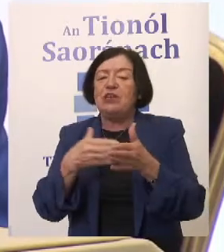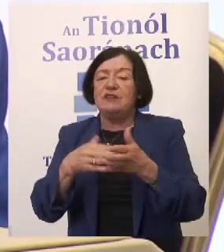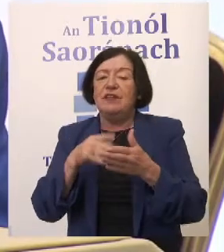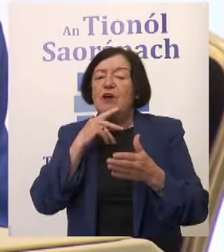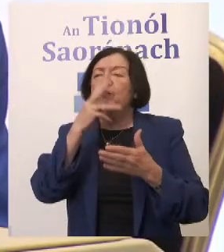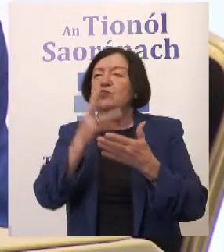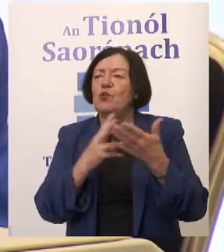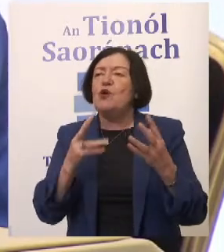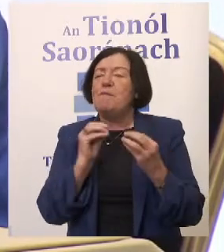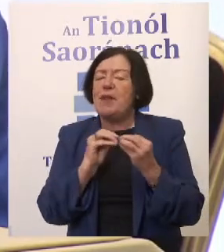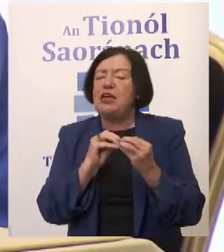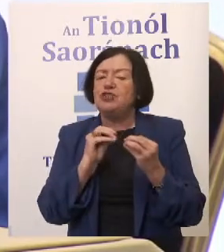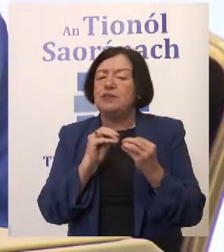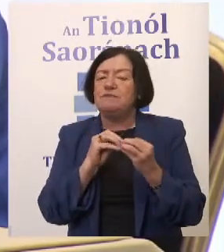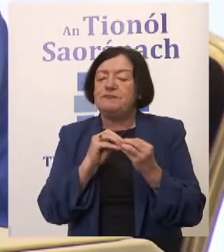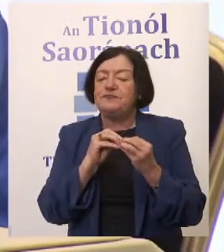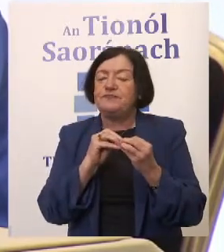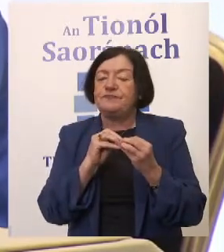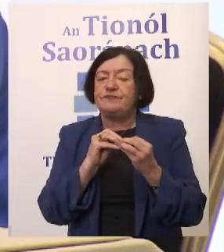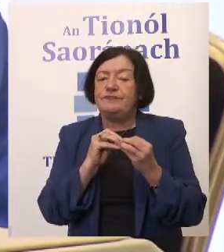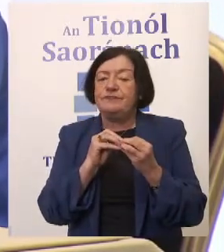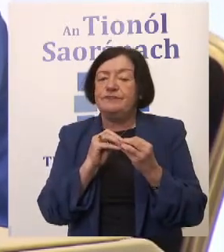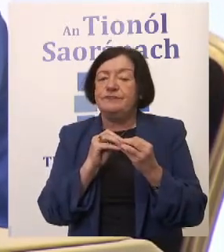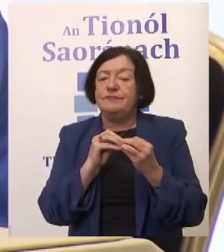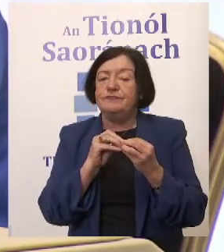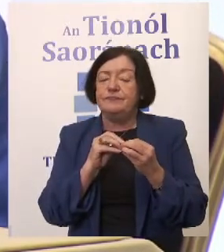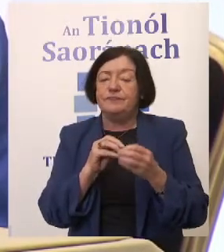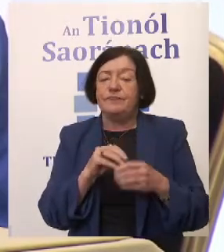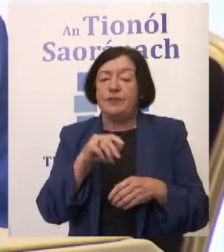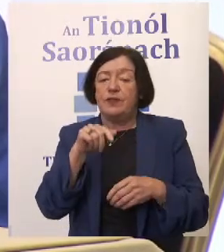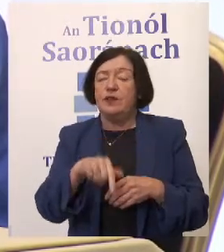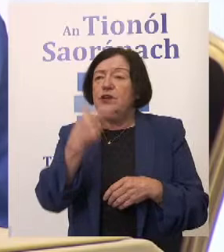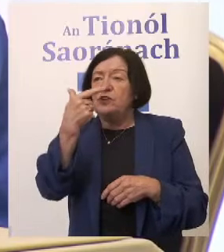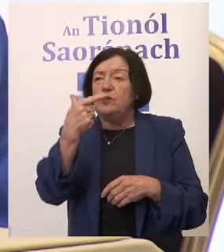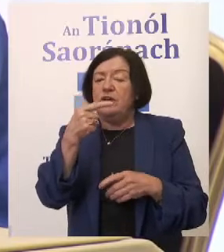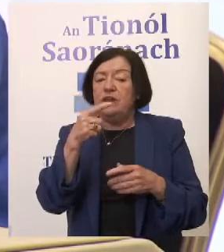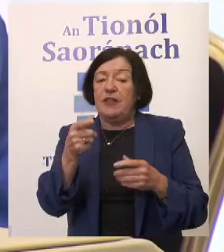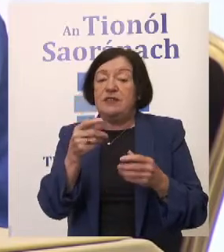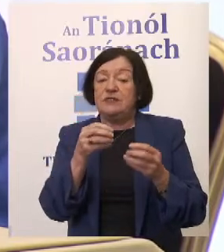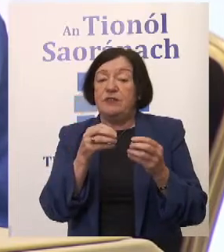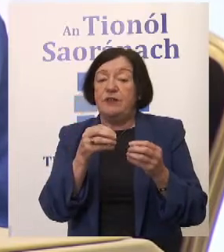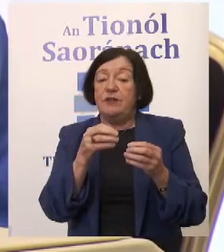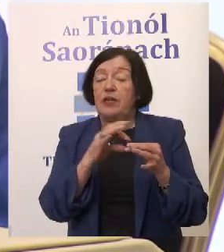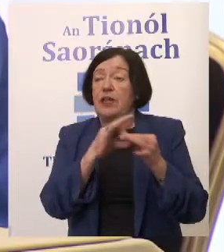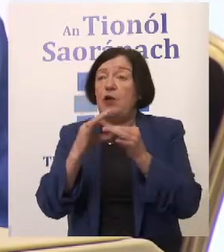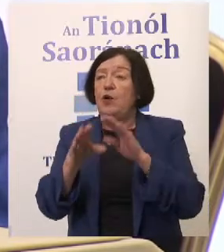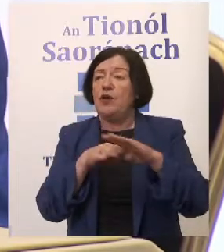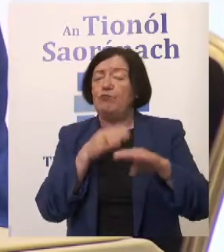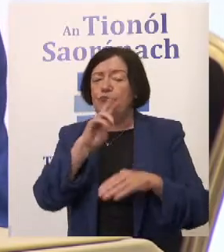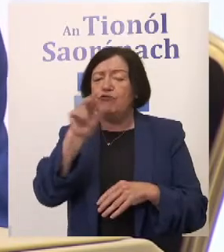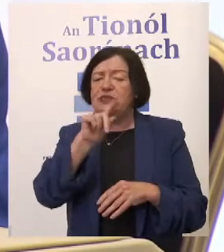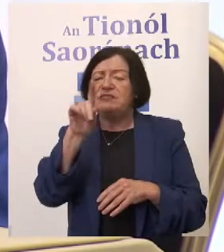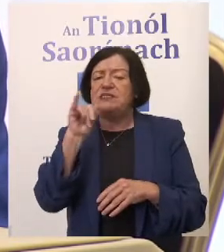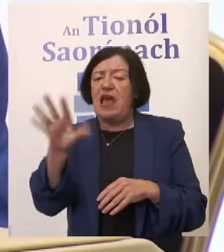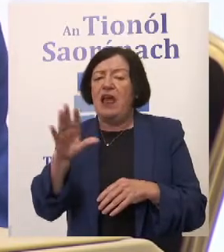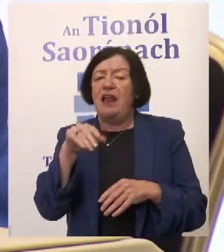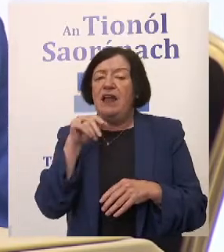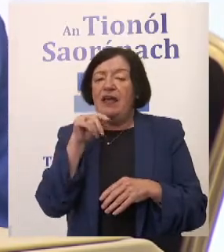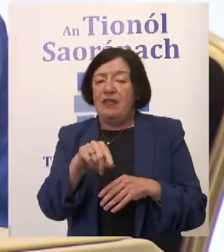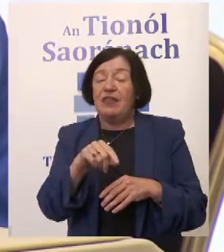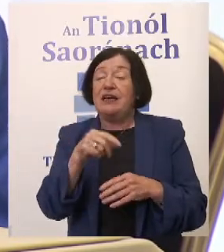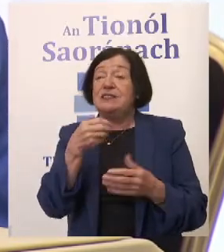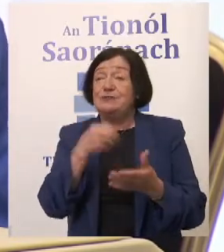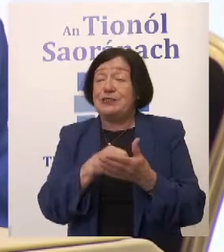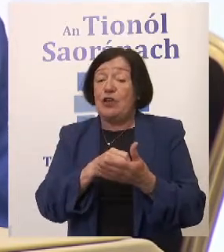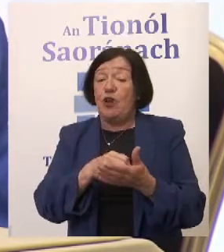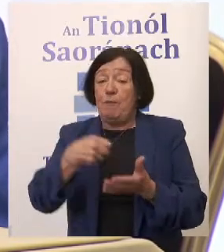worth mentioning, though, a tool that is associated with Brazil, actually, and that's participatory budgeting.